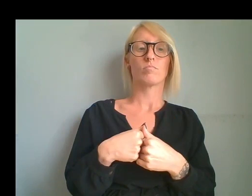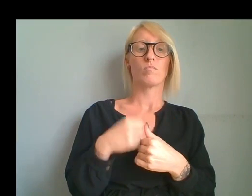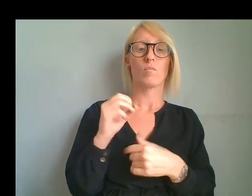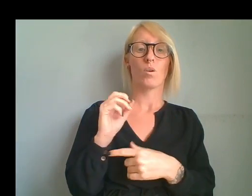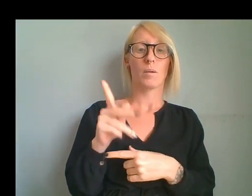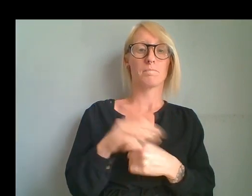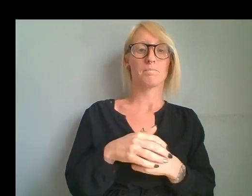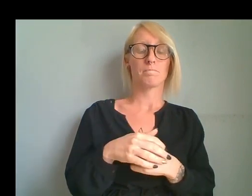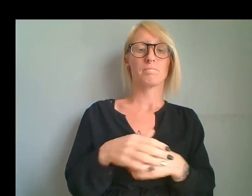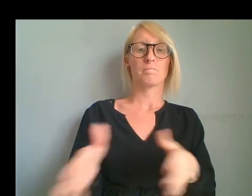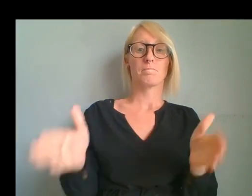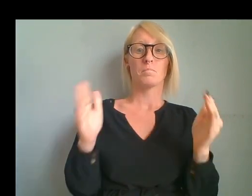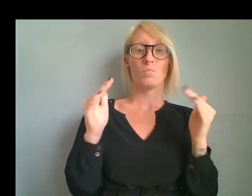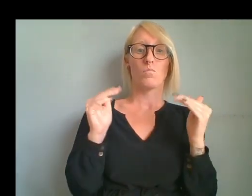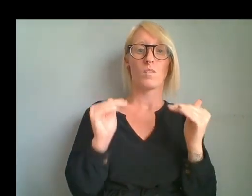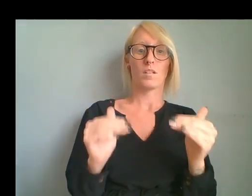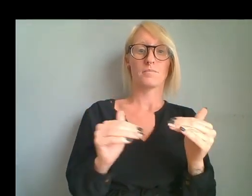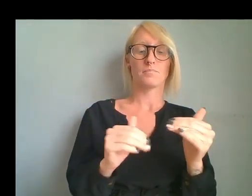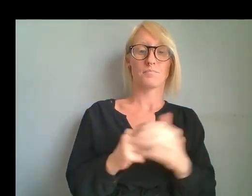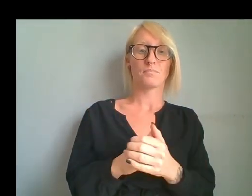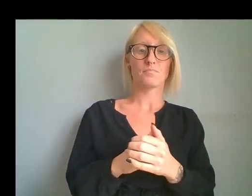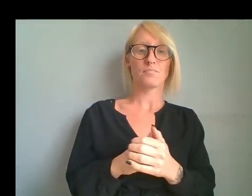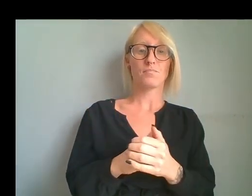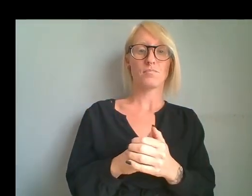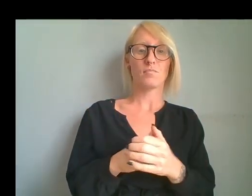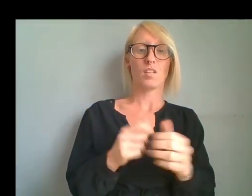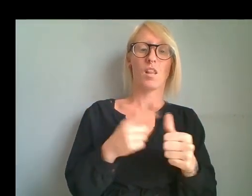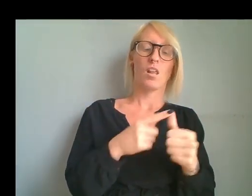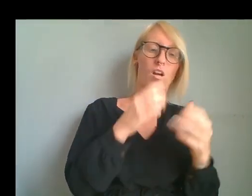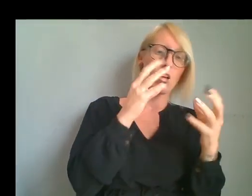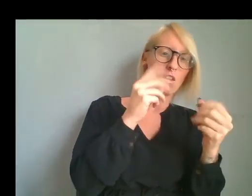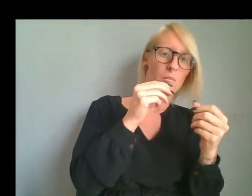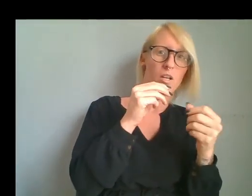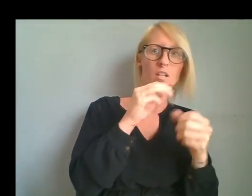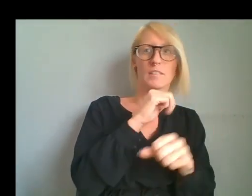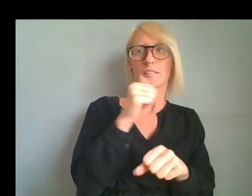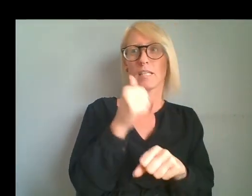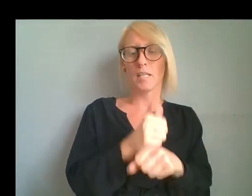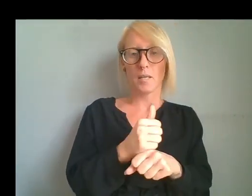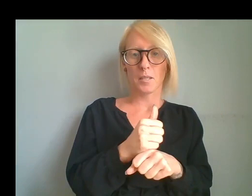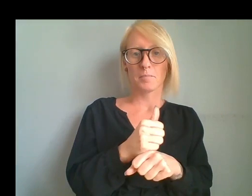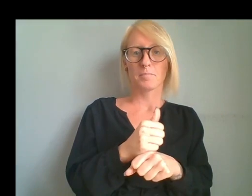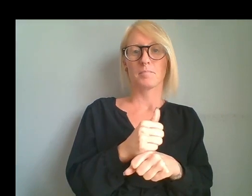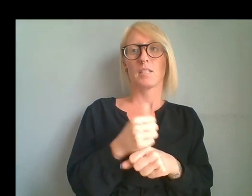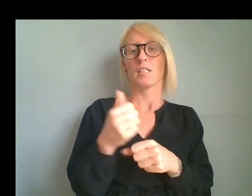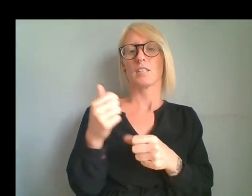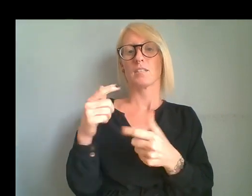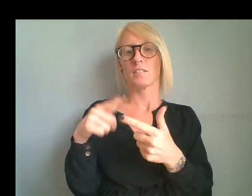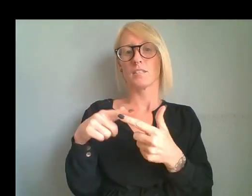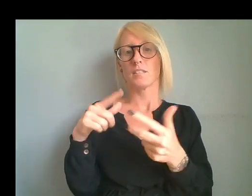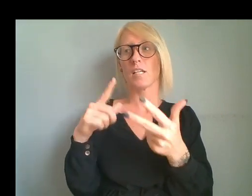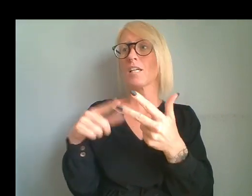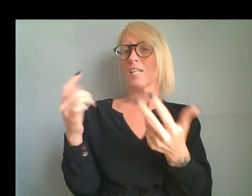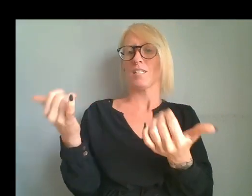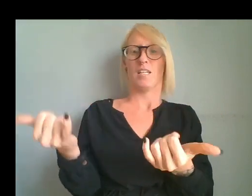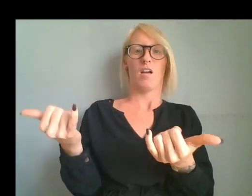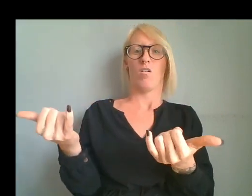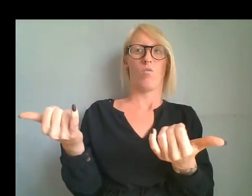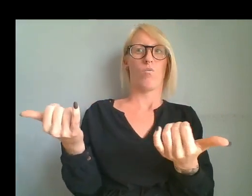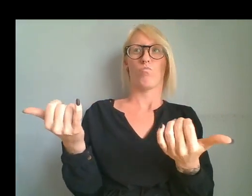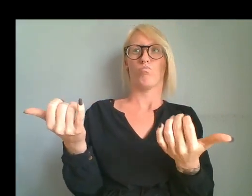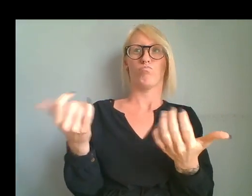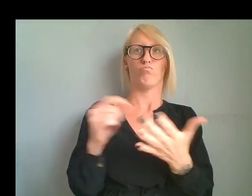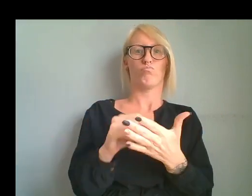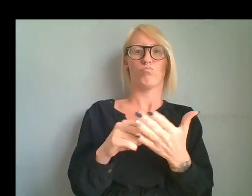Okay. All right, so I've thought about the blog. I set up my account. Now what? What do I write about? And